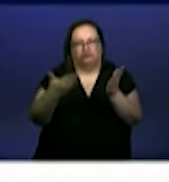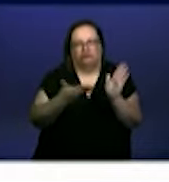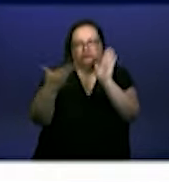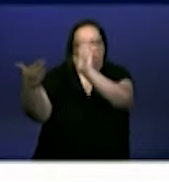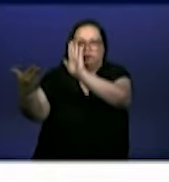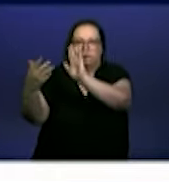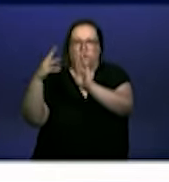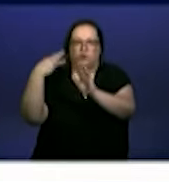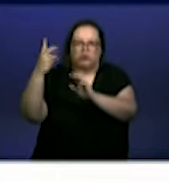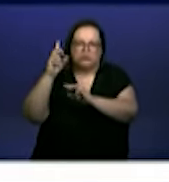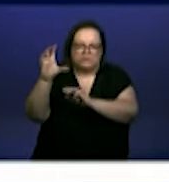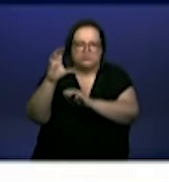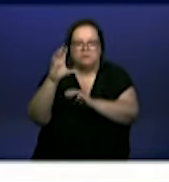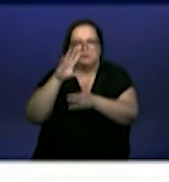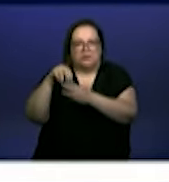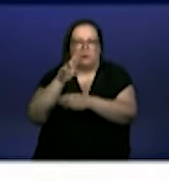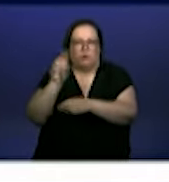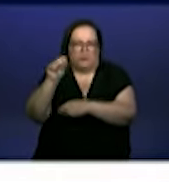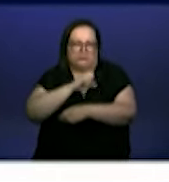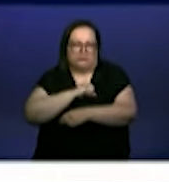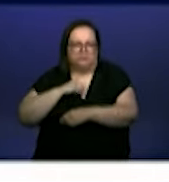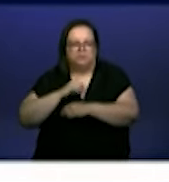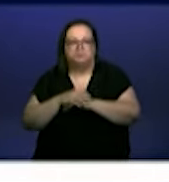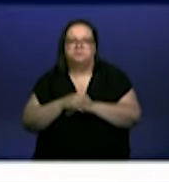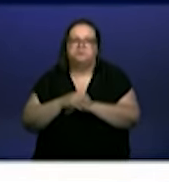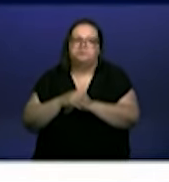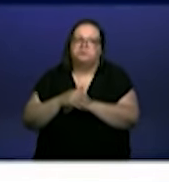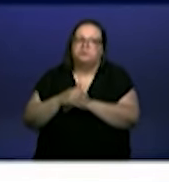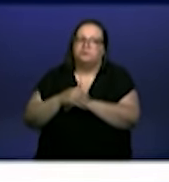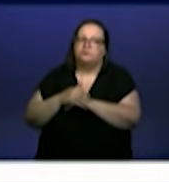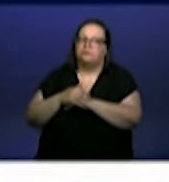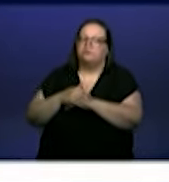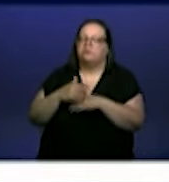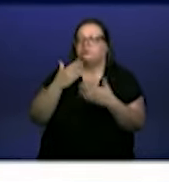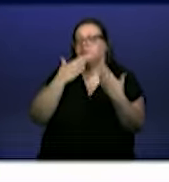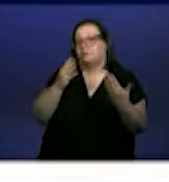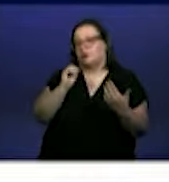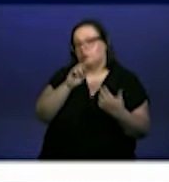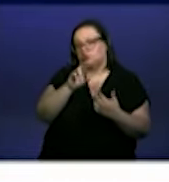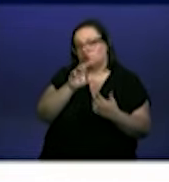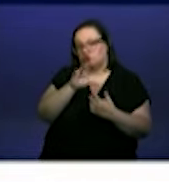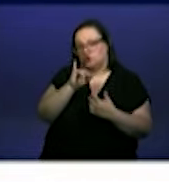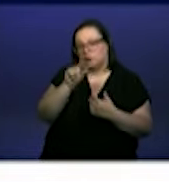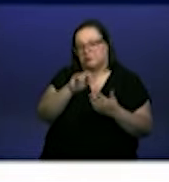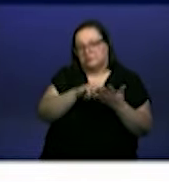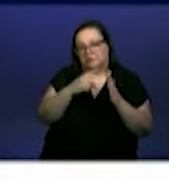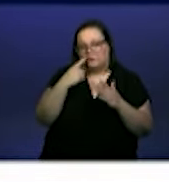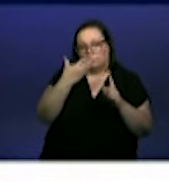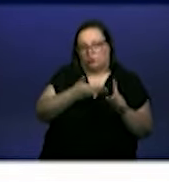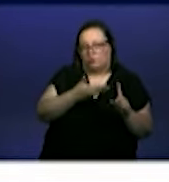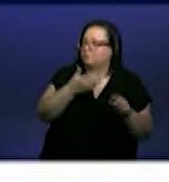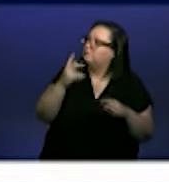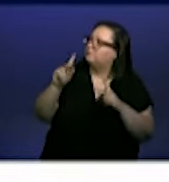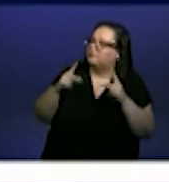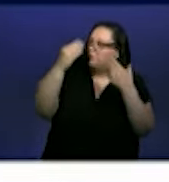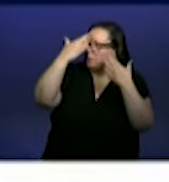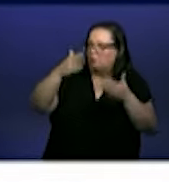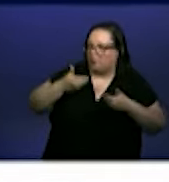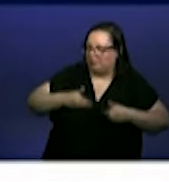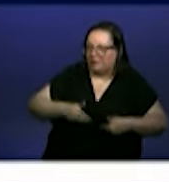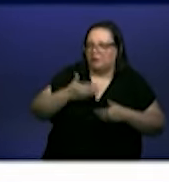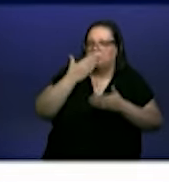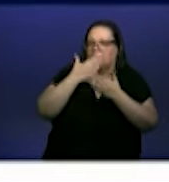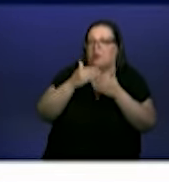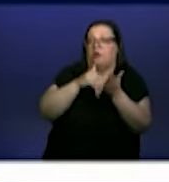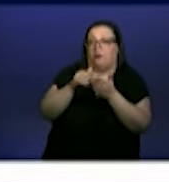Senate. Thank you. Mr. Curtis, what does conservative mean to you? People who don't know me well are often surprised when